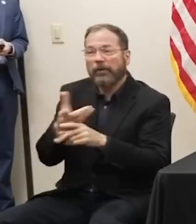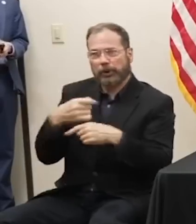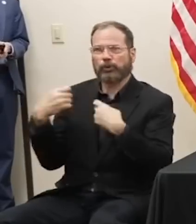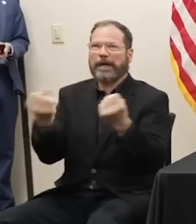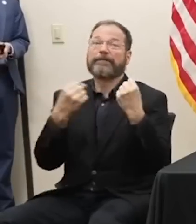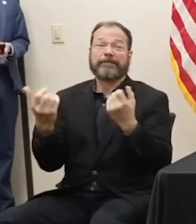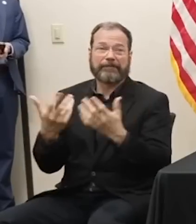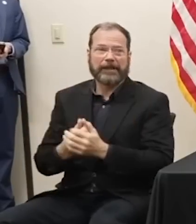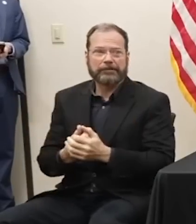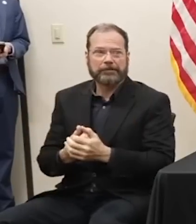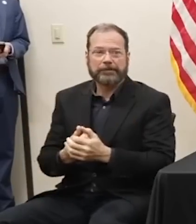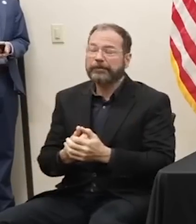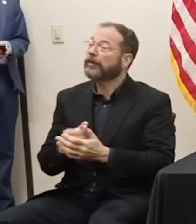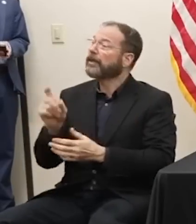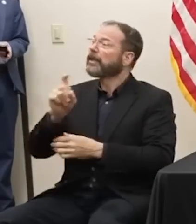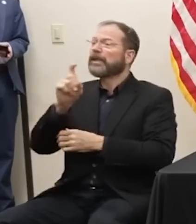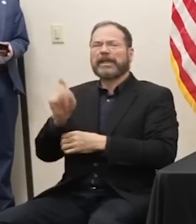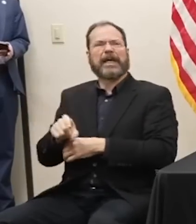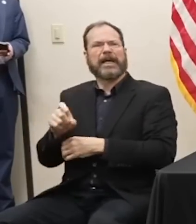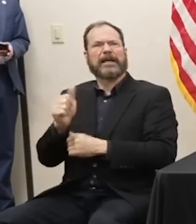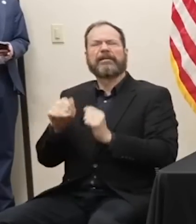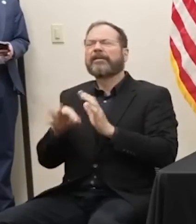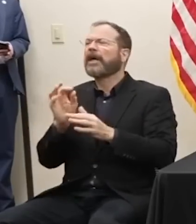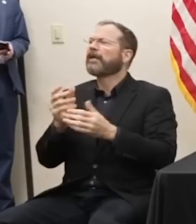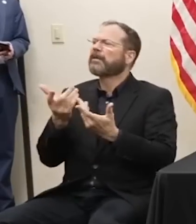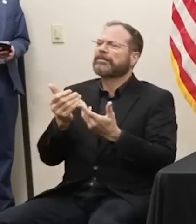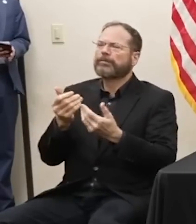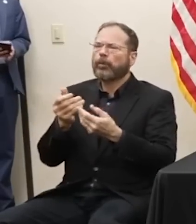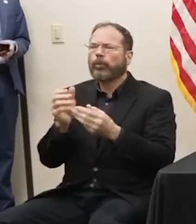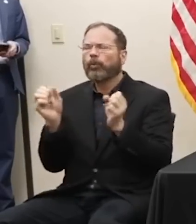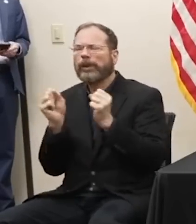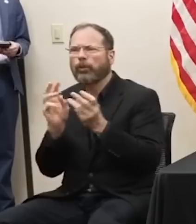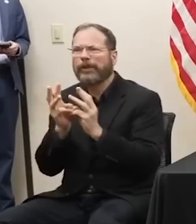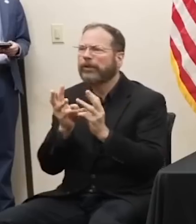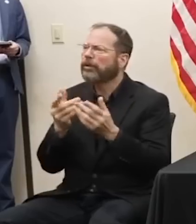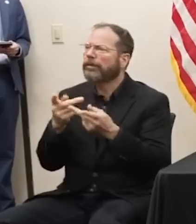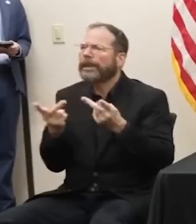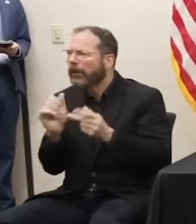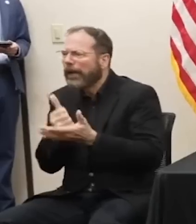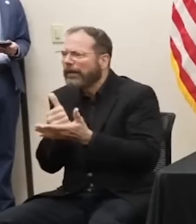travel. Texas can locate winter weather resources by visiting